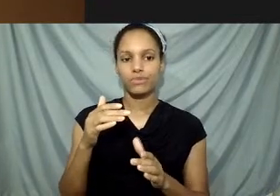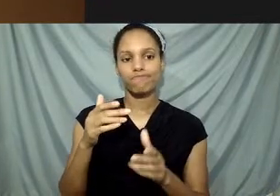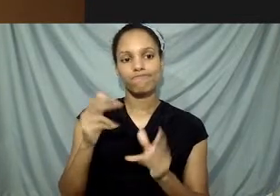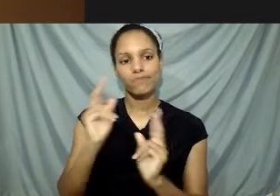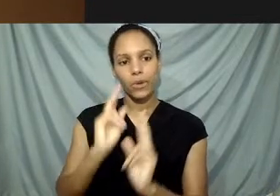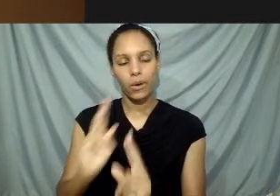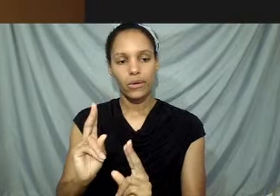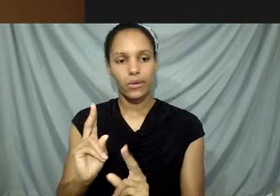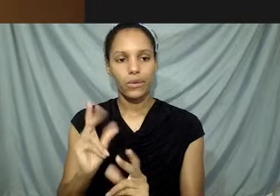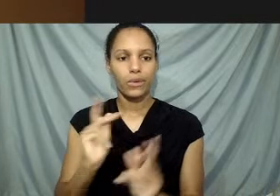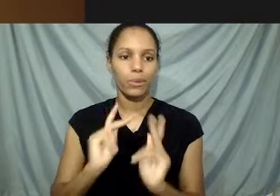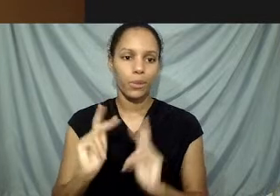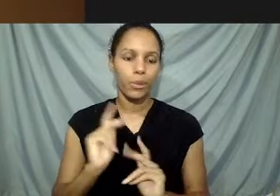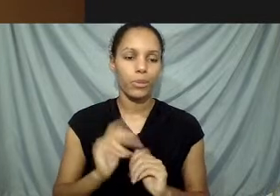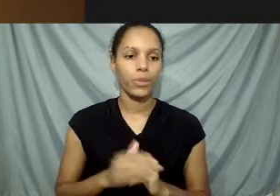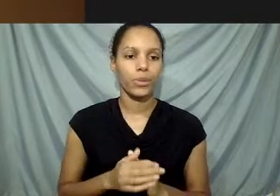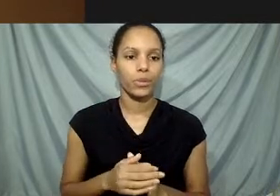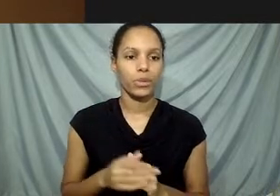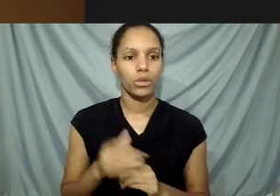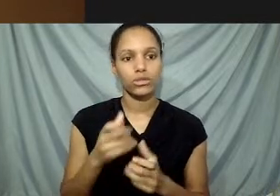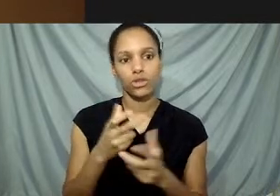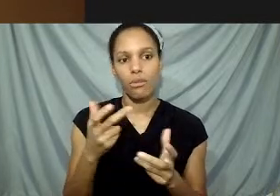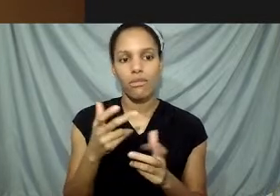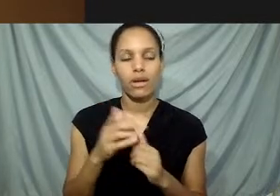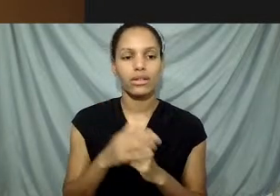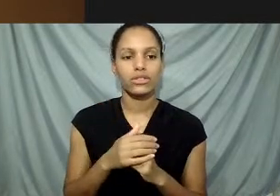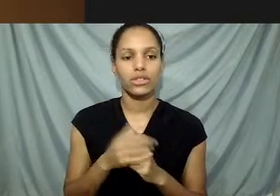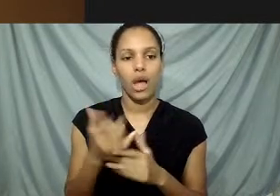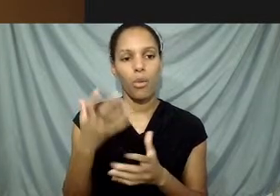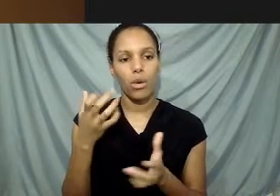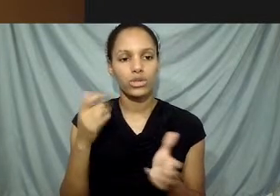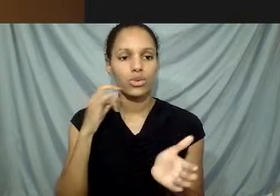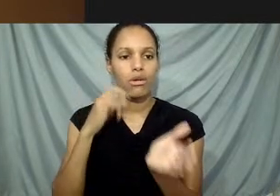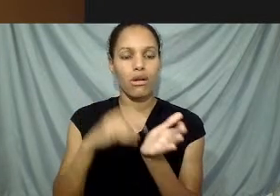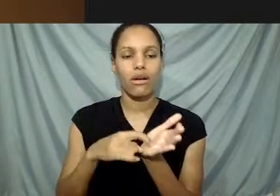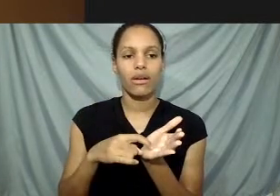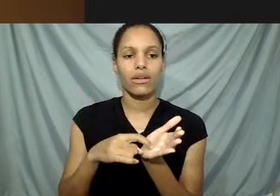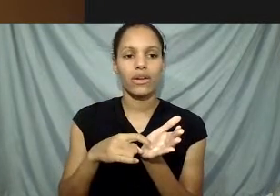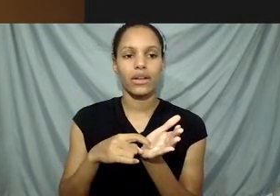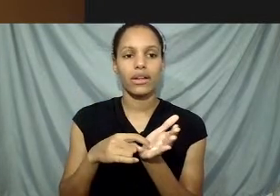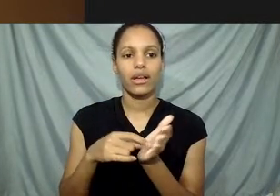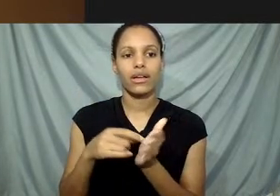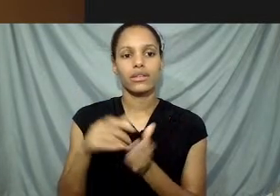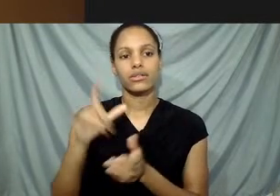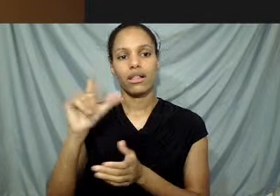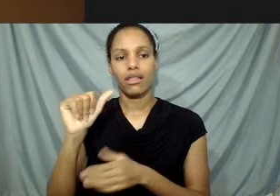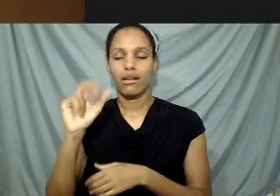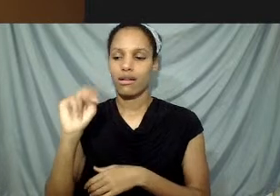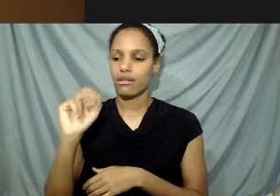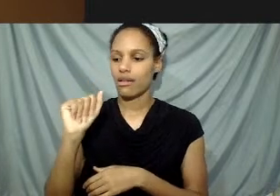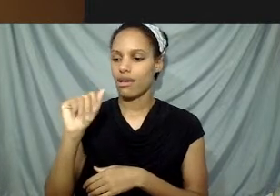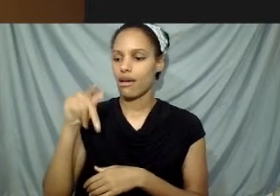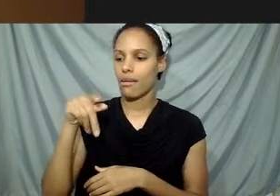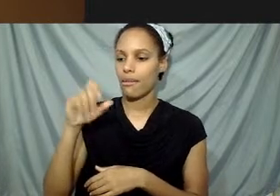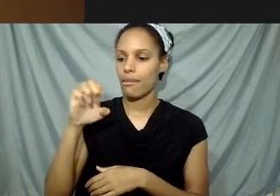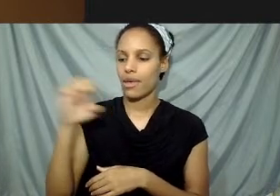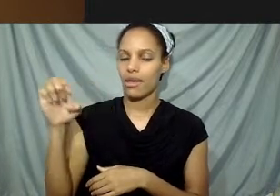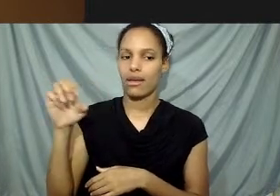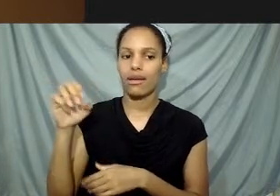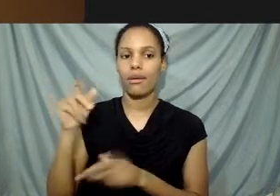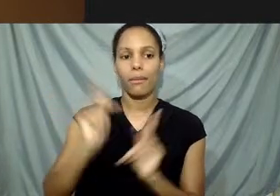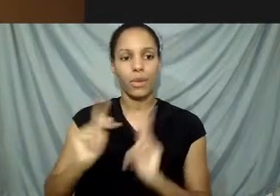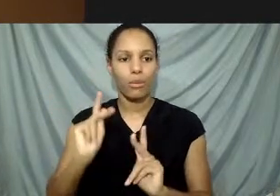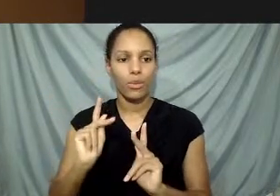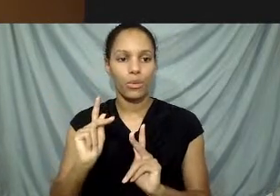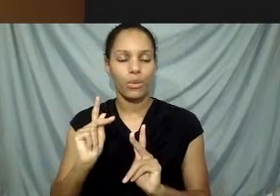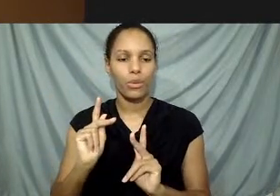With deep respect and honor, I want to acknowledge the Lenape people, whose stolen land I am zooming from,